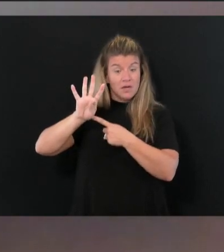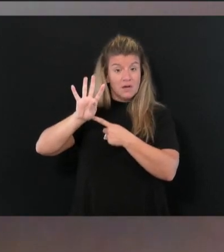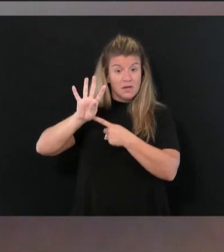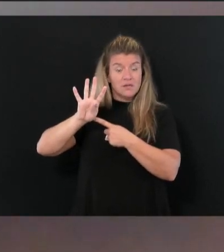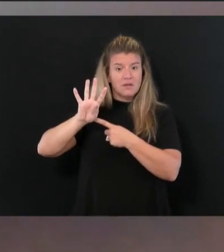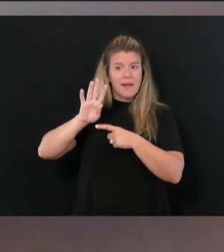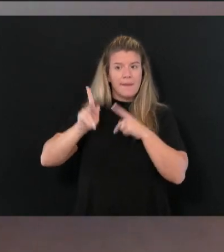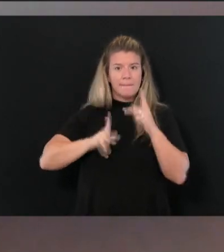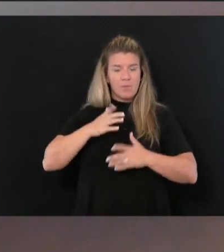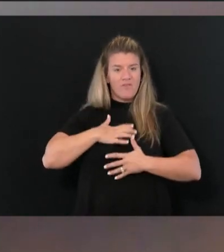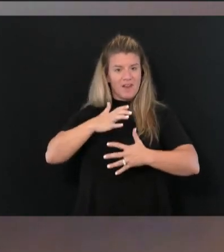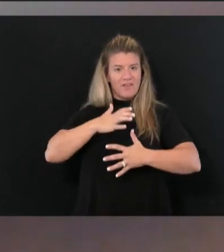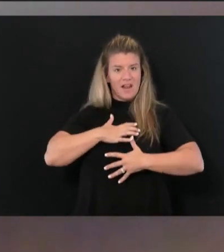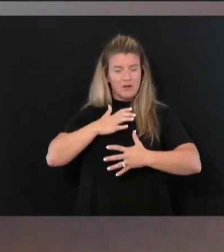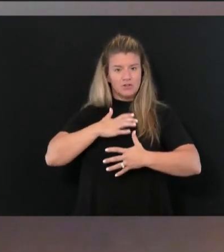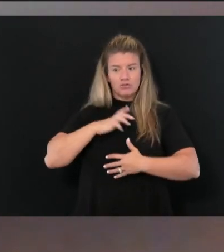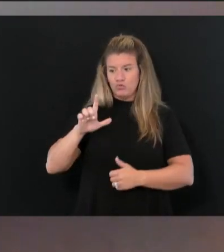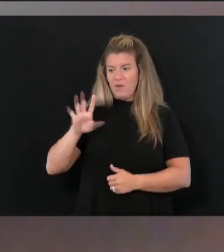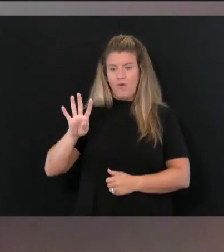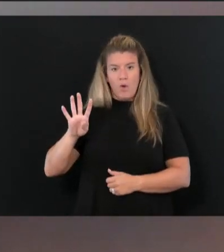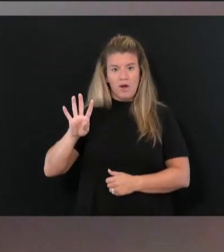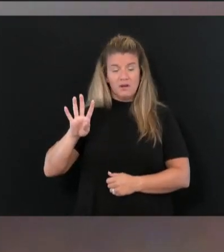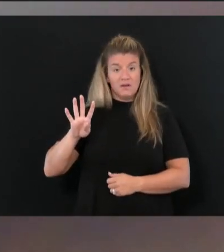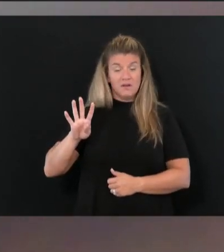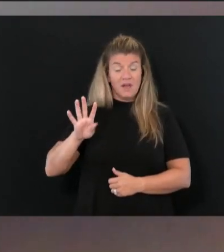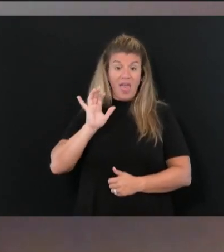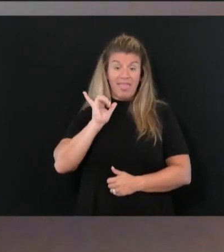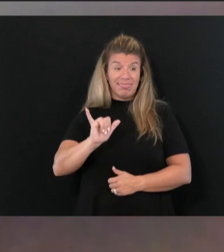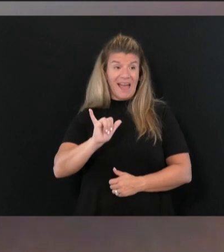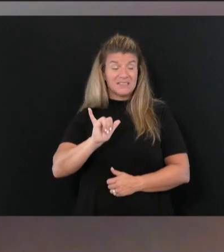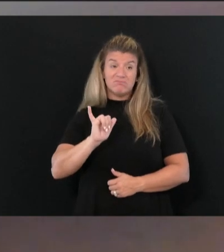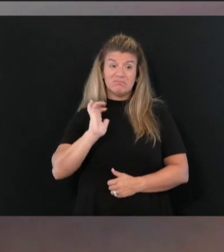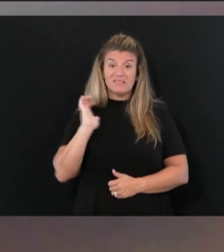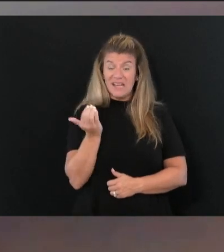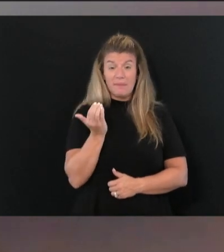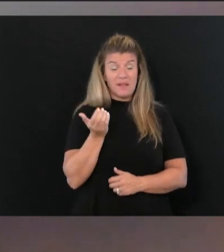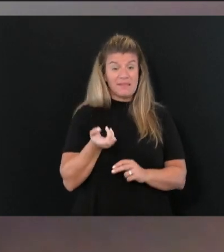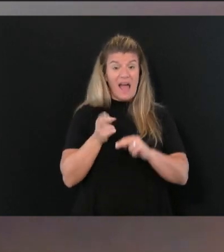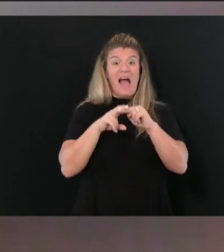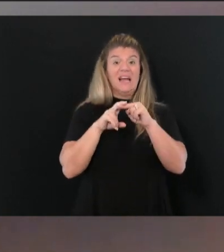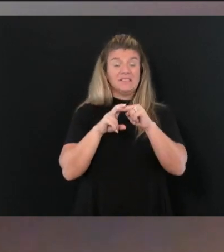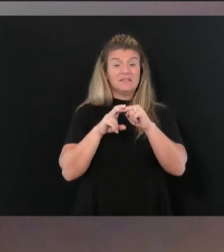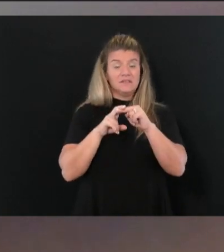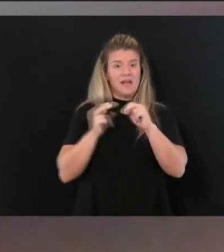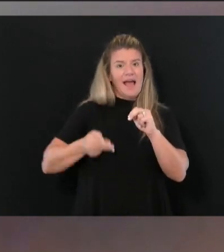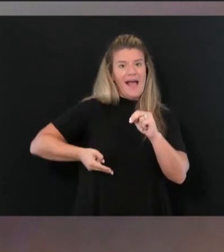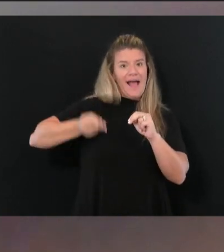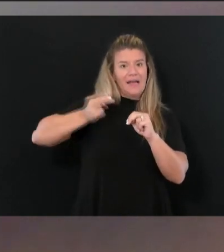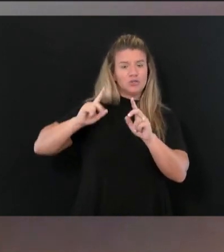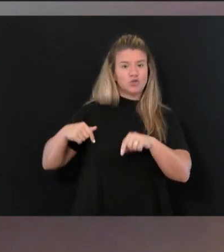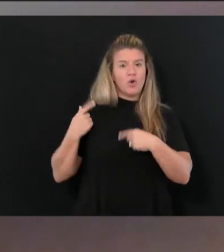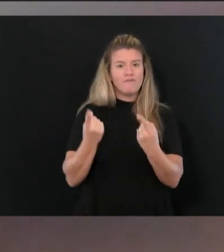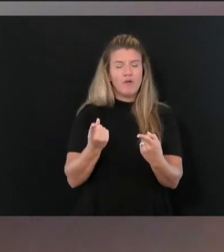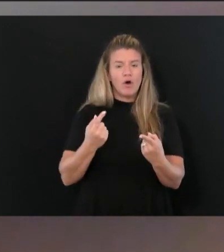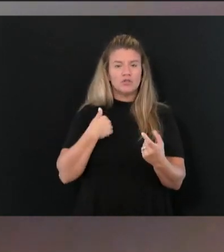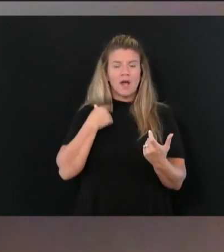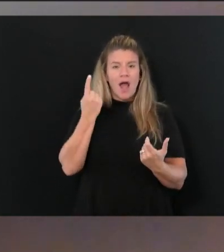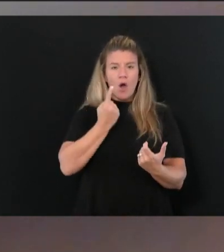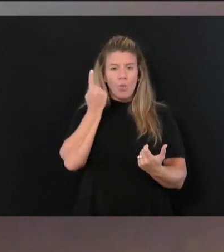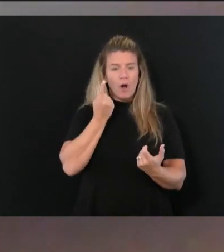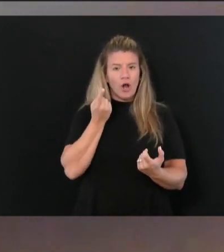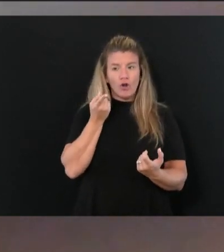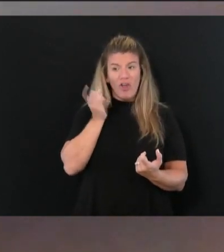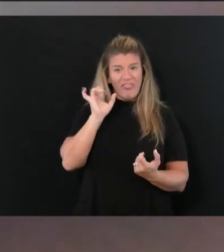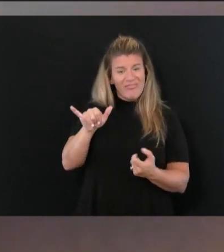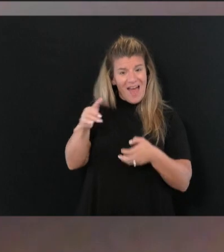people on ventilators, 24, which is among the highest ever. And so I wonder what explains that